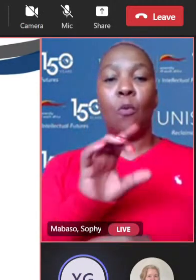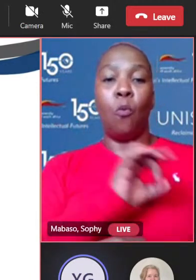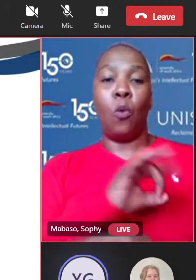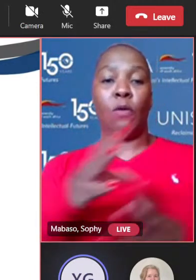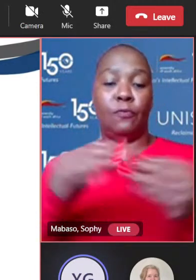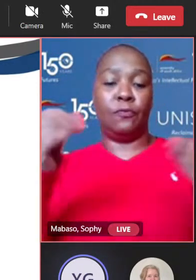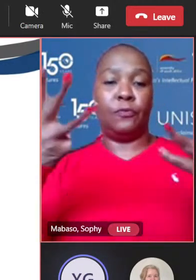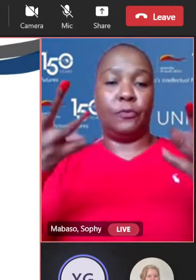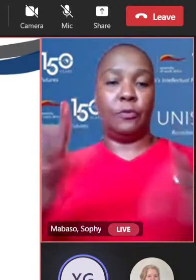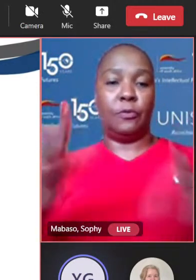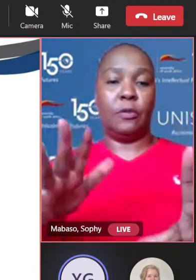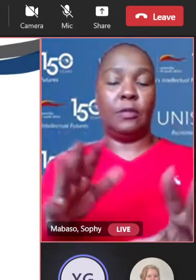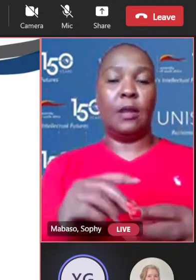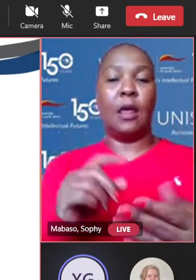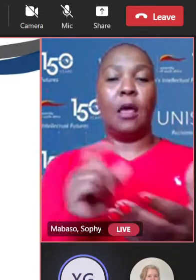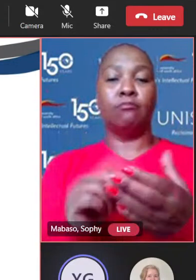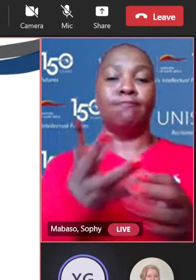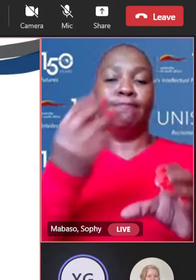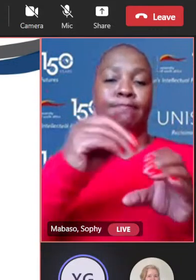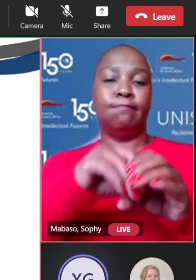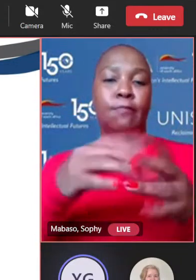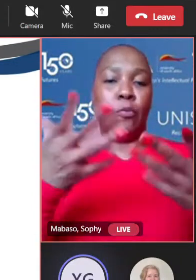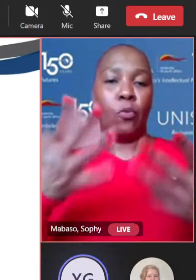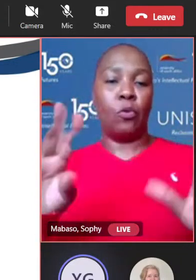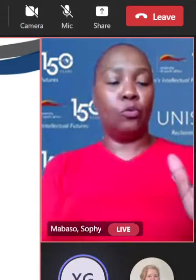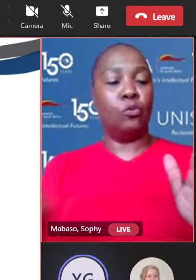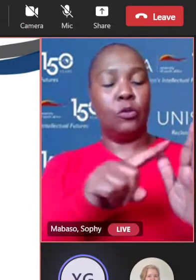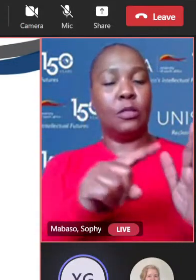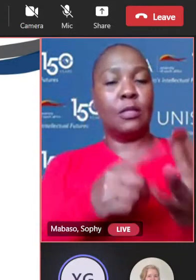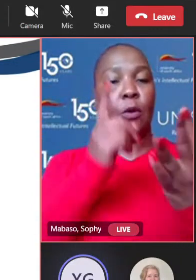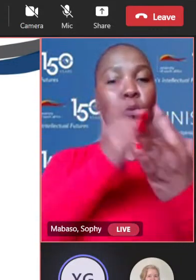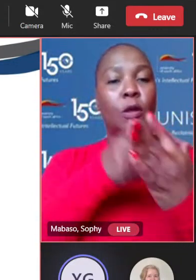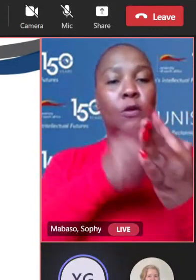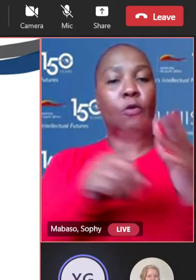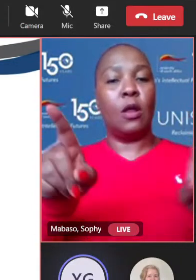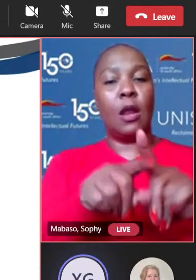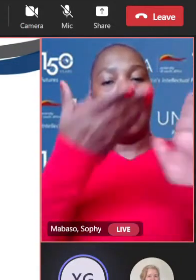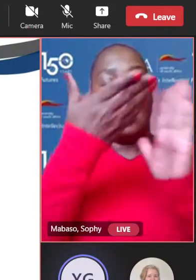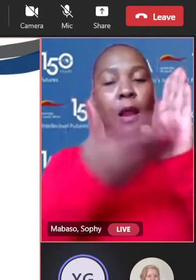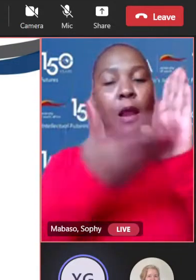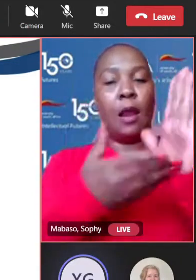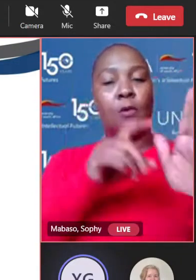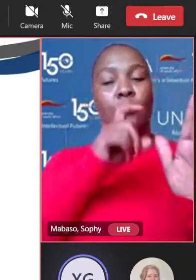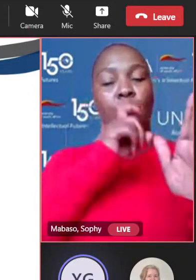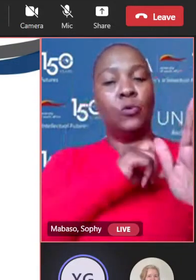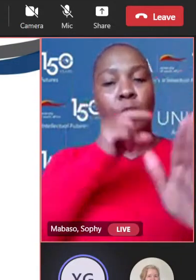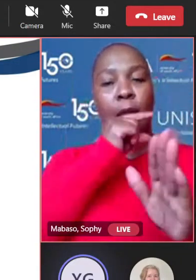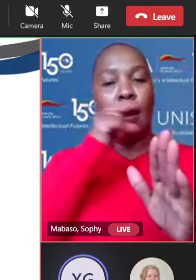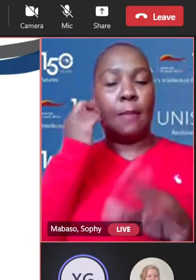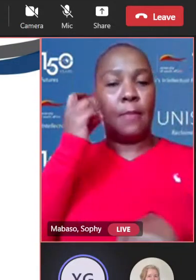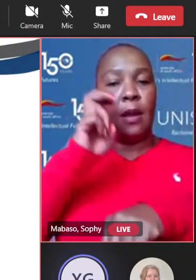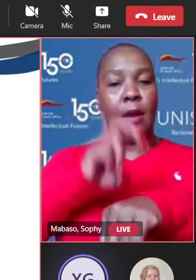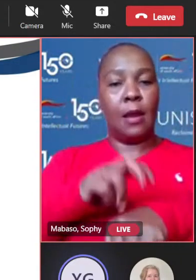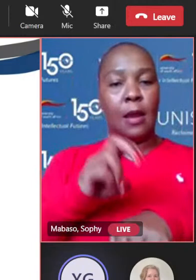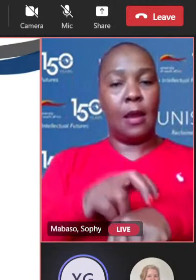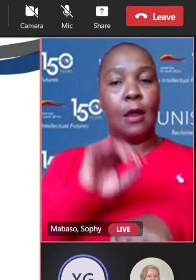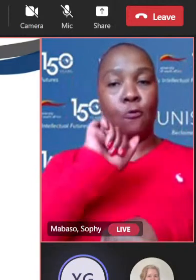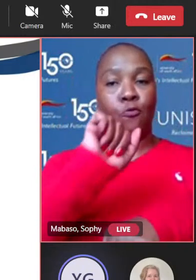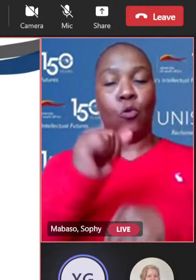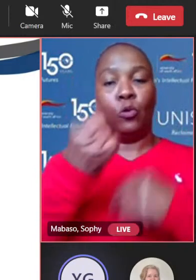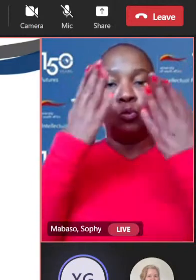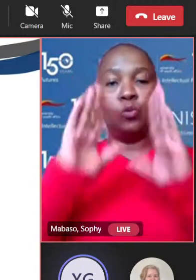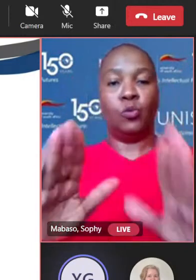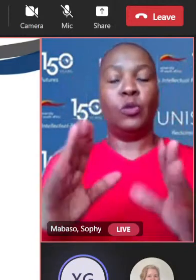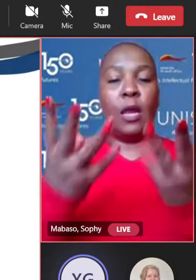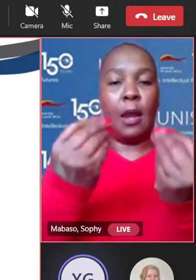now are able to log in. So you will see the window where you have a username required. It is your student number and not your